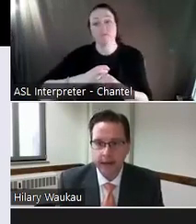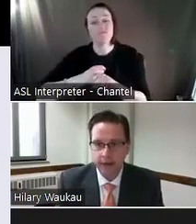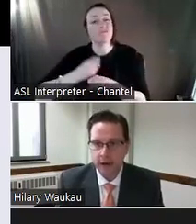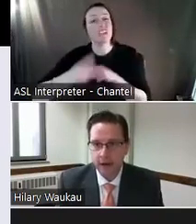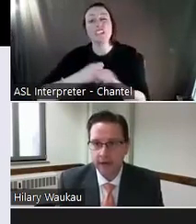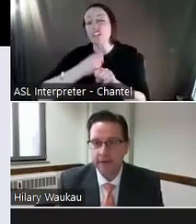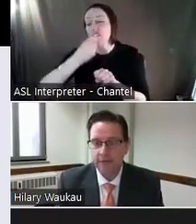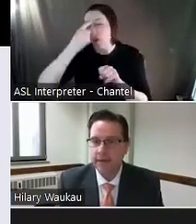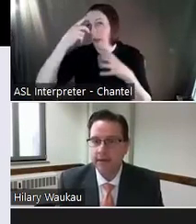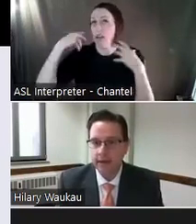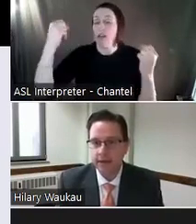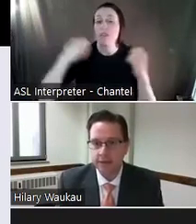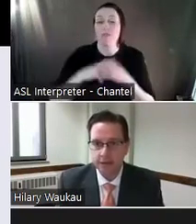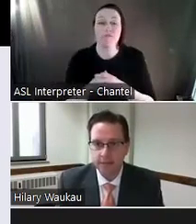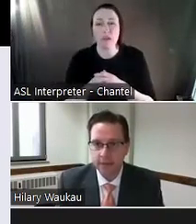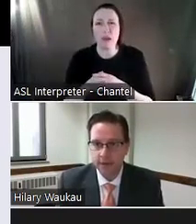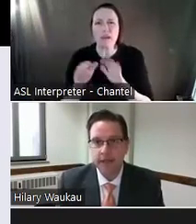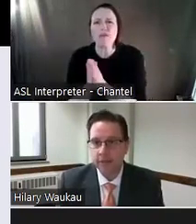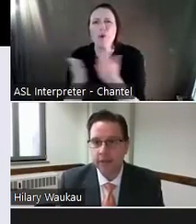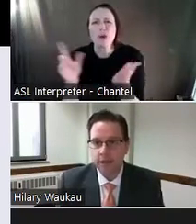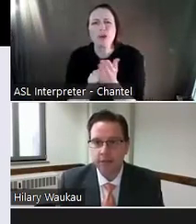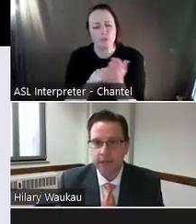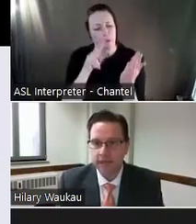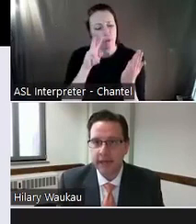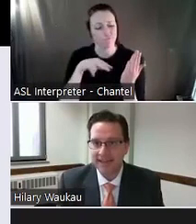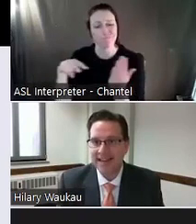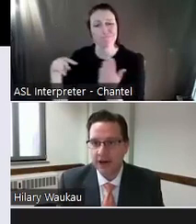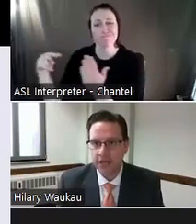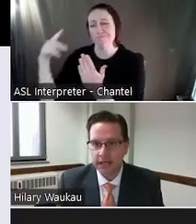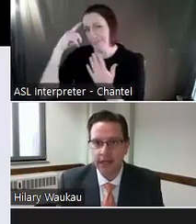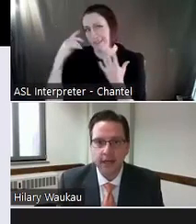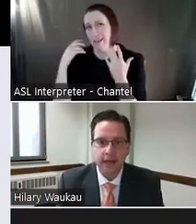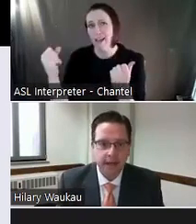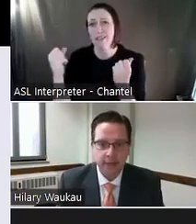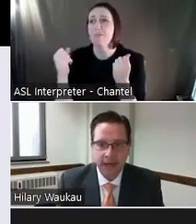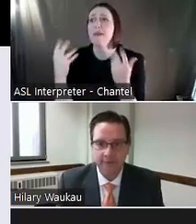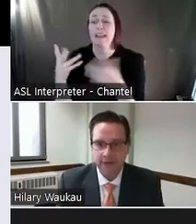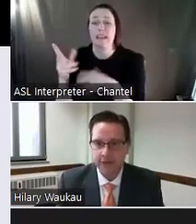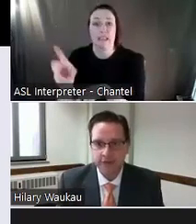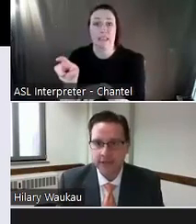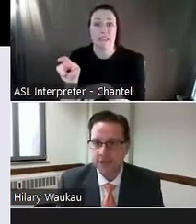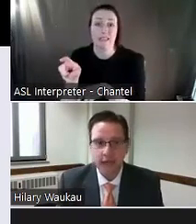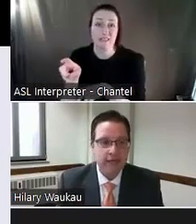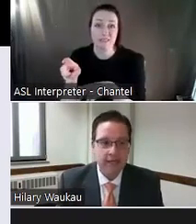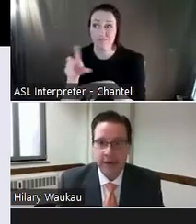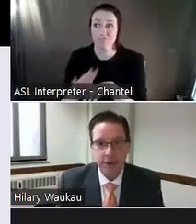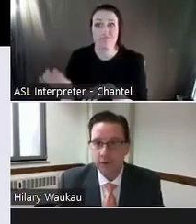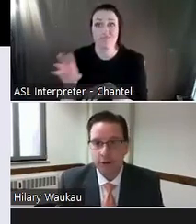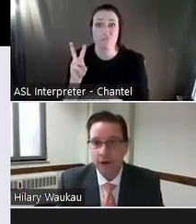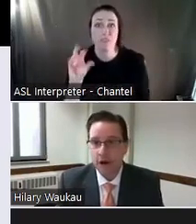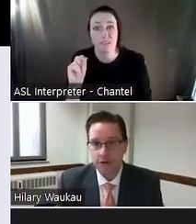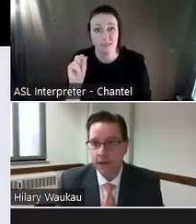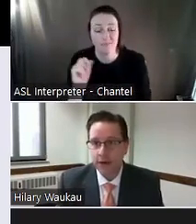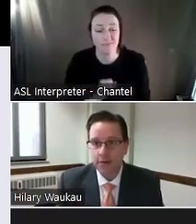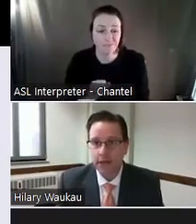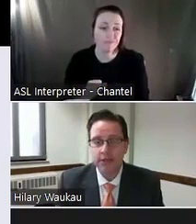newspaper and hear about all the different mental health issues that people are dealing with in our communities, and the dire need that we have for these services. Same goes for